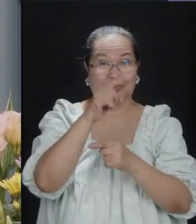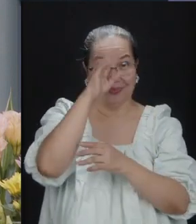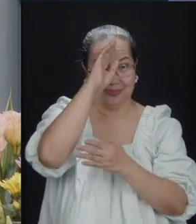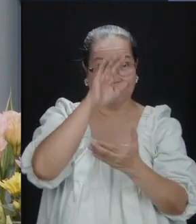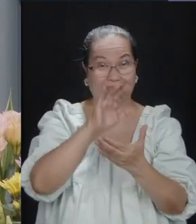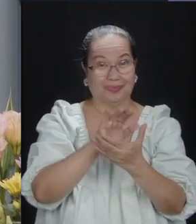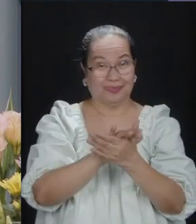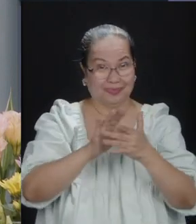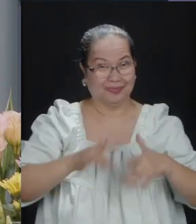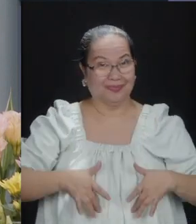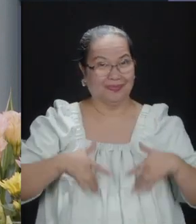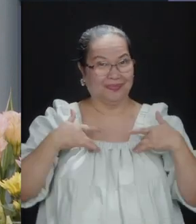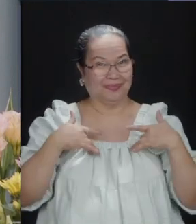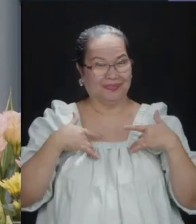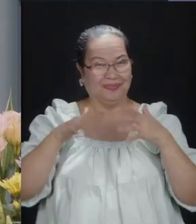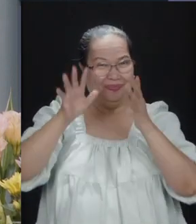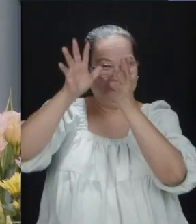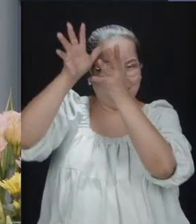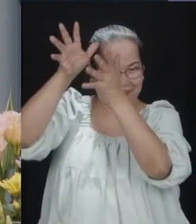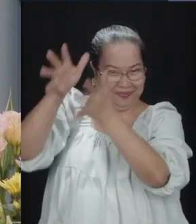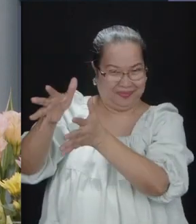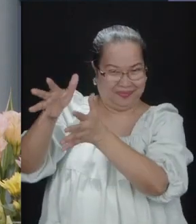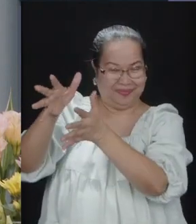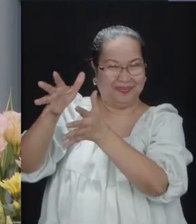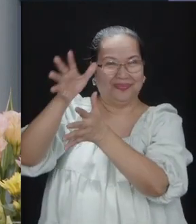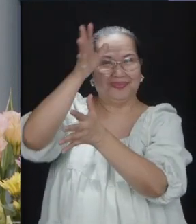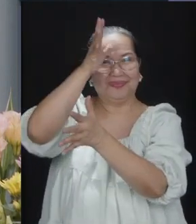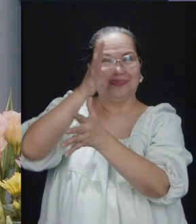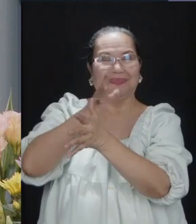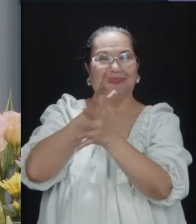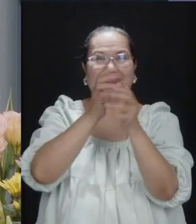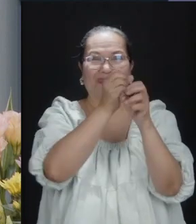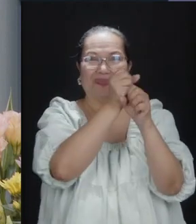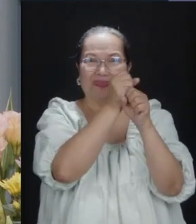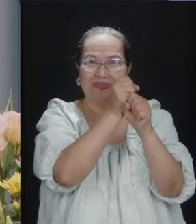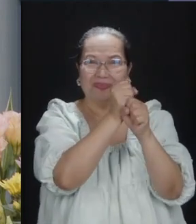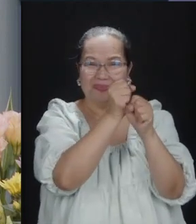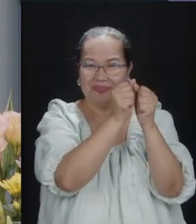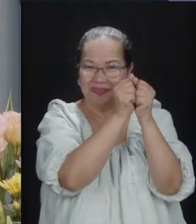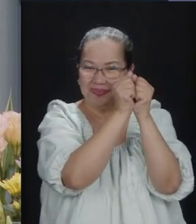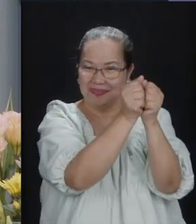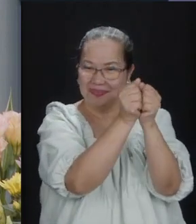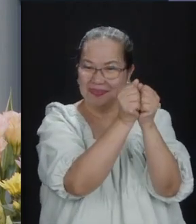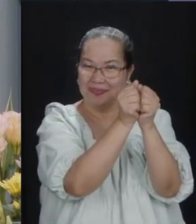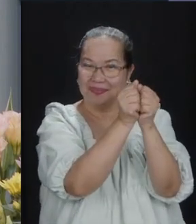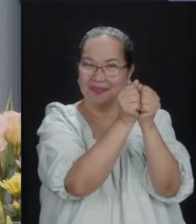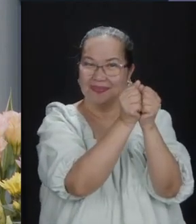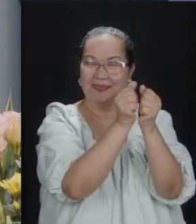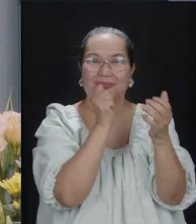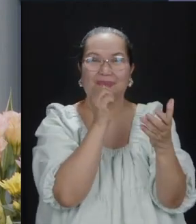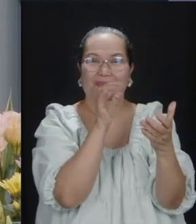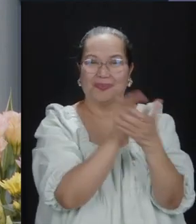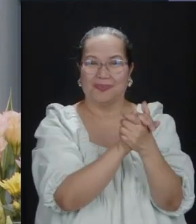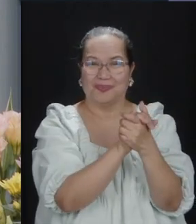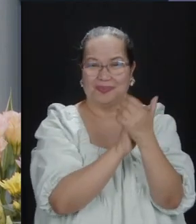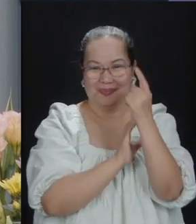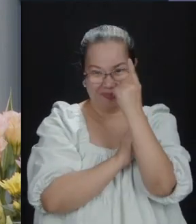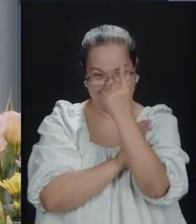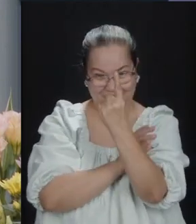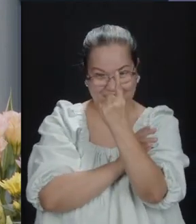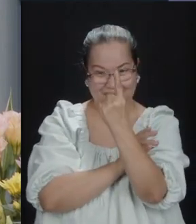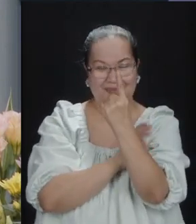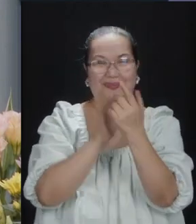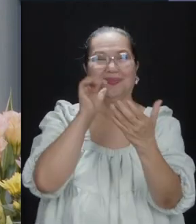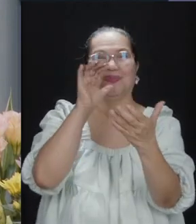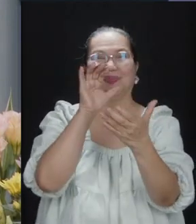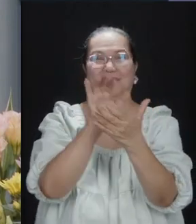supposed to leave his parents in order to hold fast and be united to his wife, to one wife.